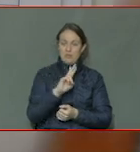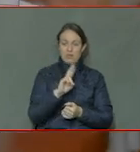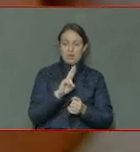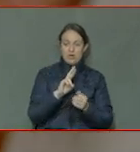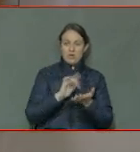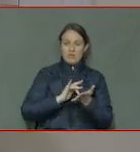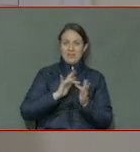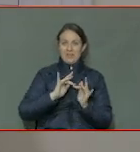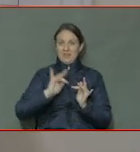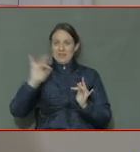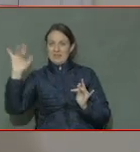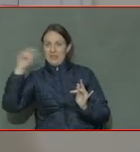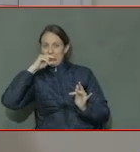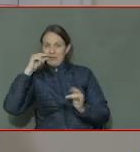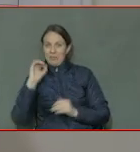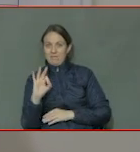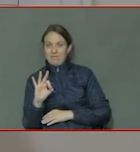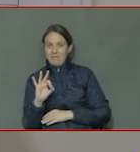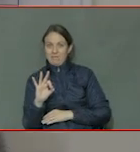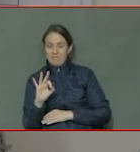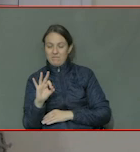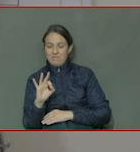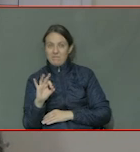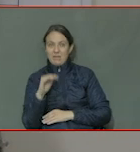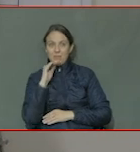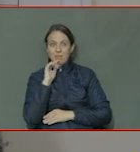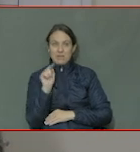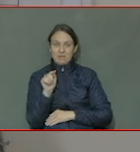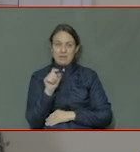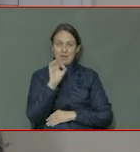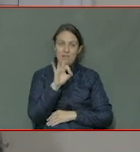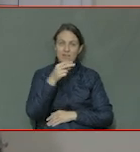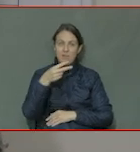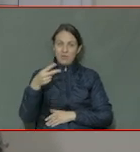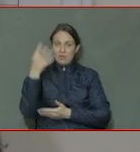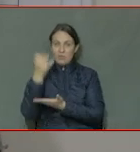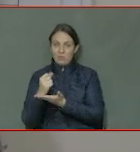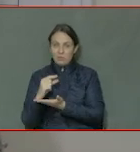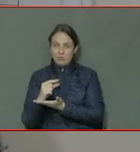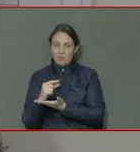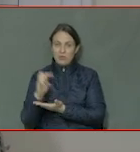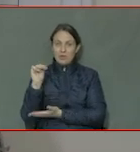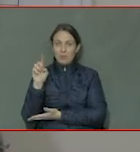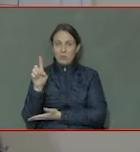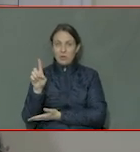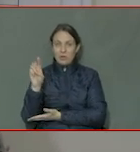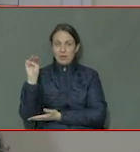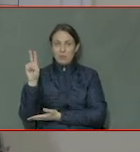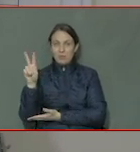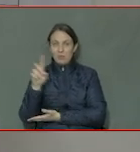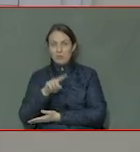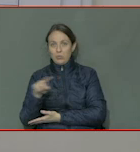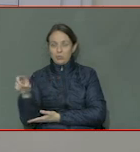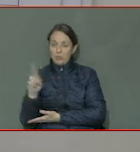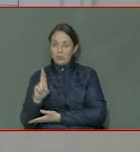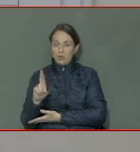F. So I'm busy now with this formula. F equals G m1 m2 over r